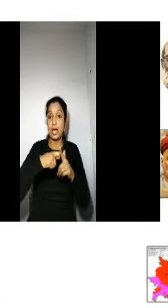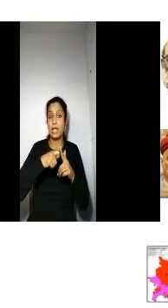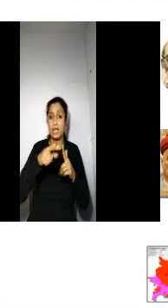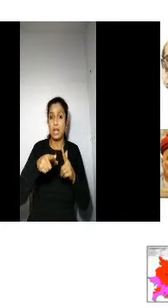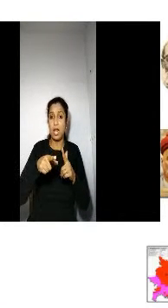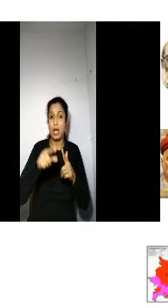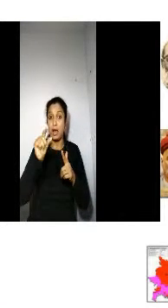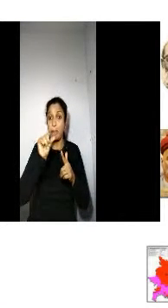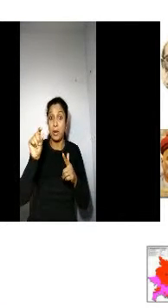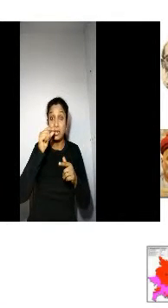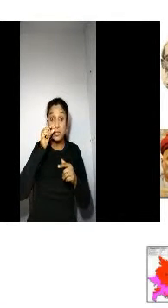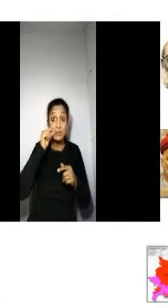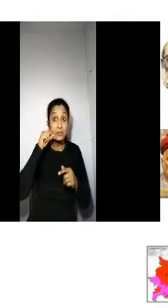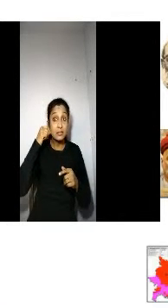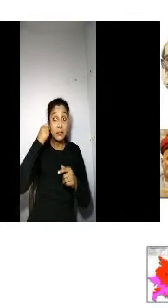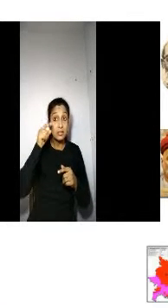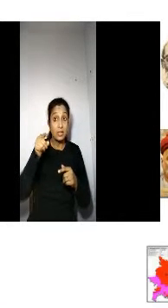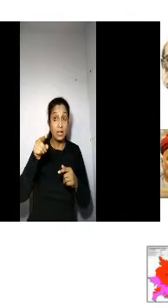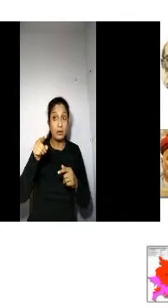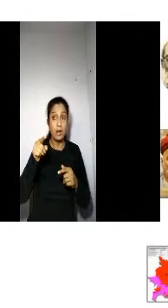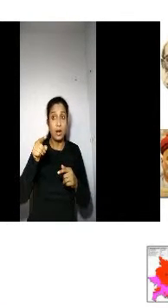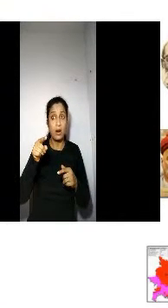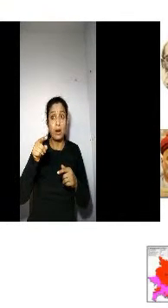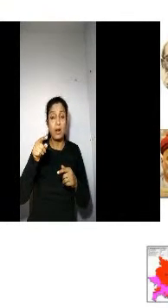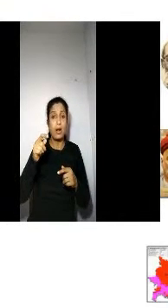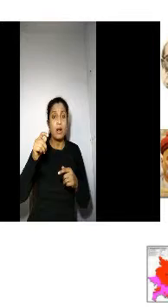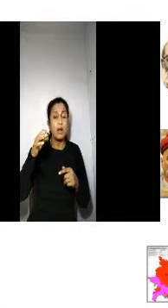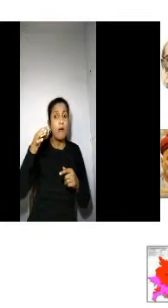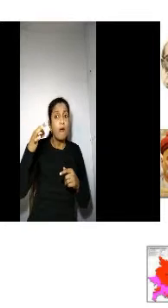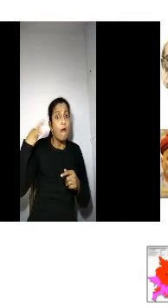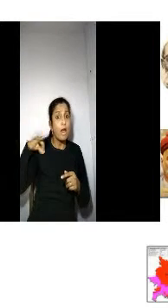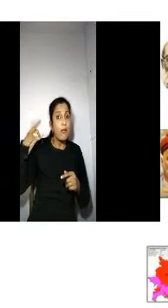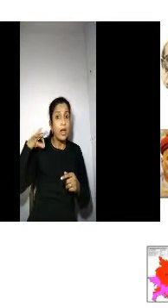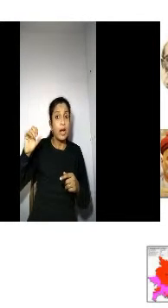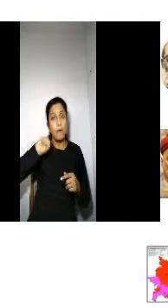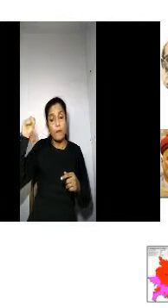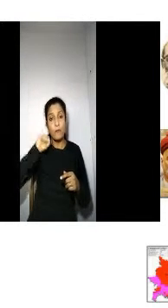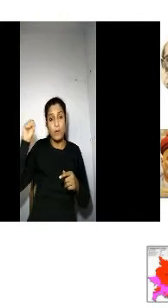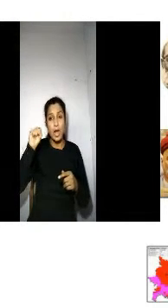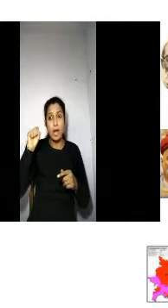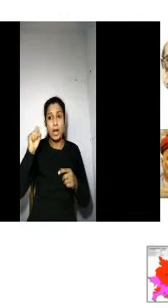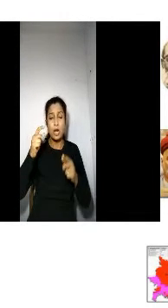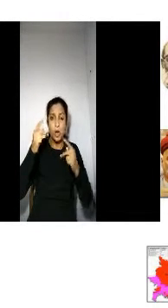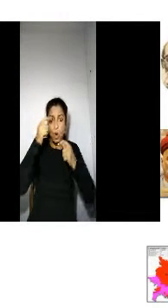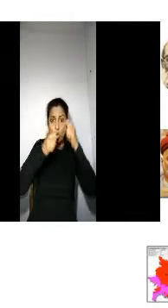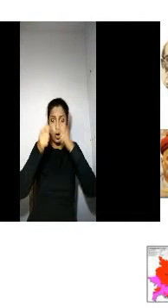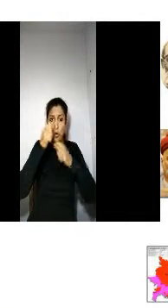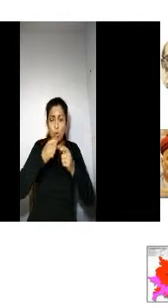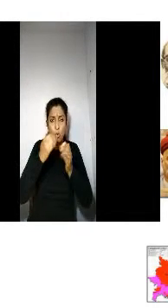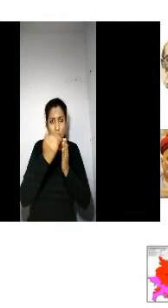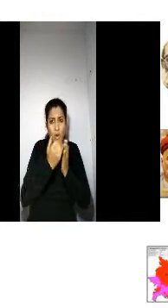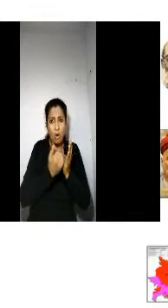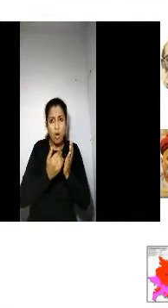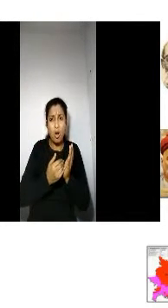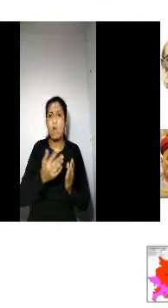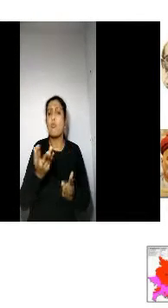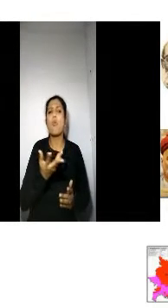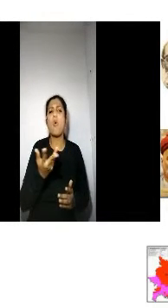Tilak in freedom struggle? 4-mark